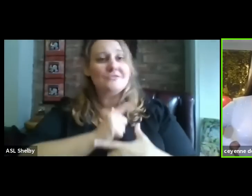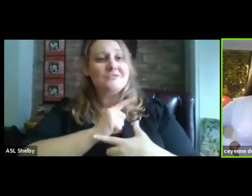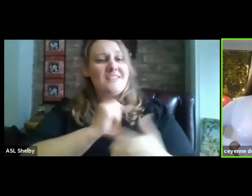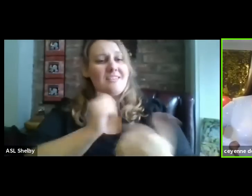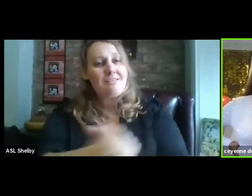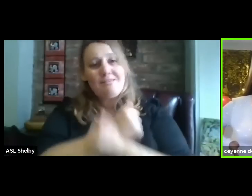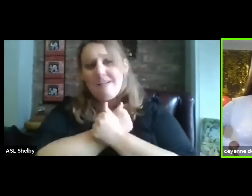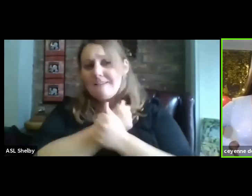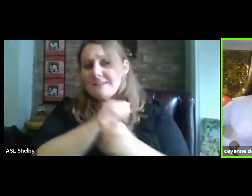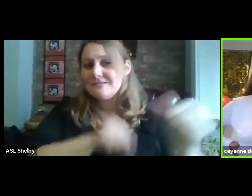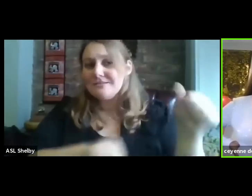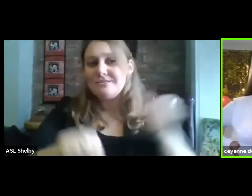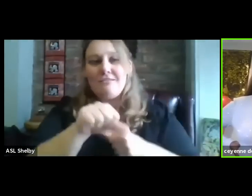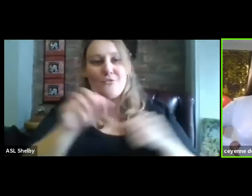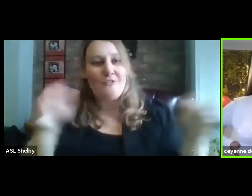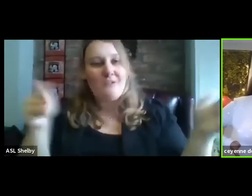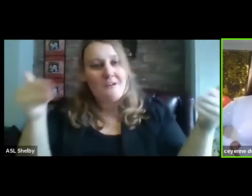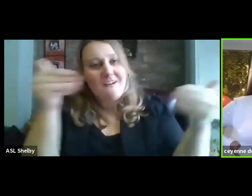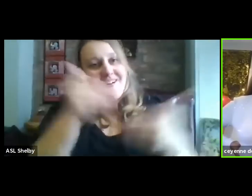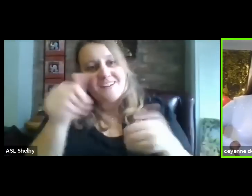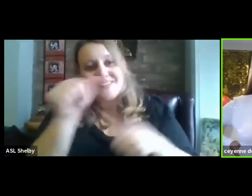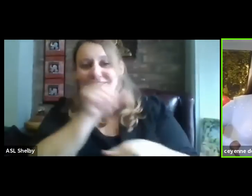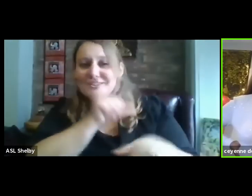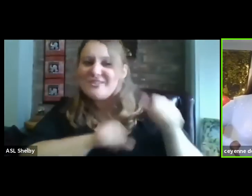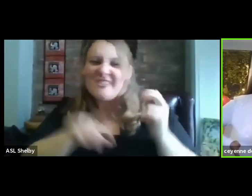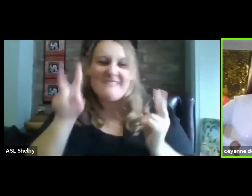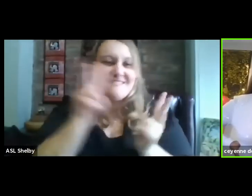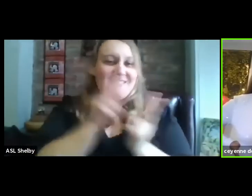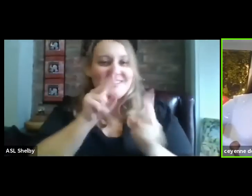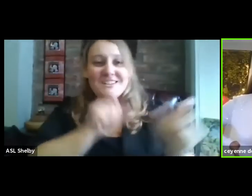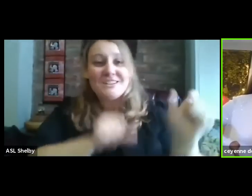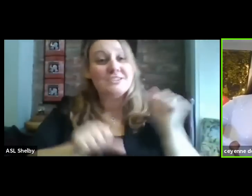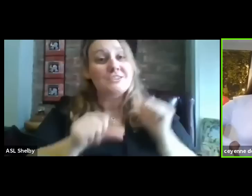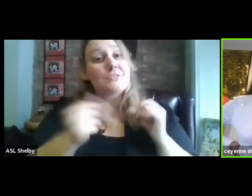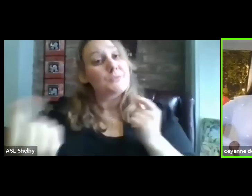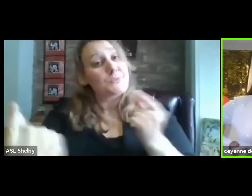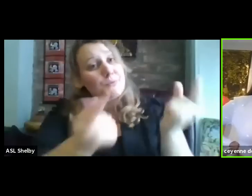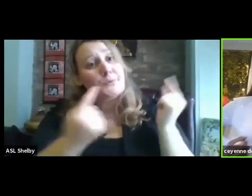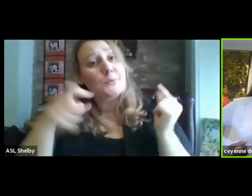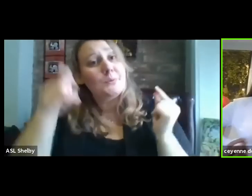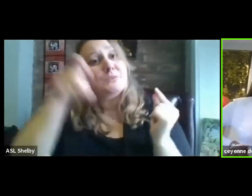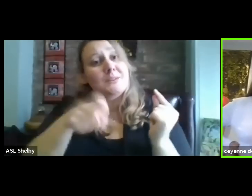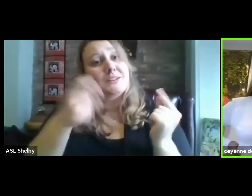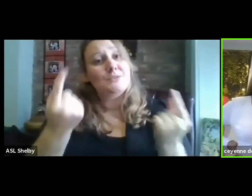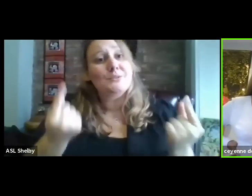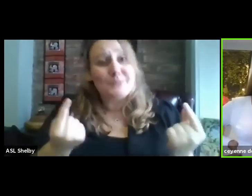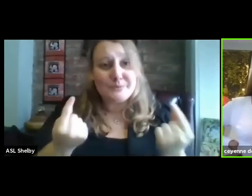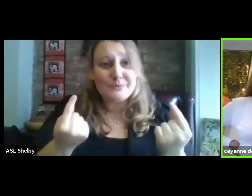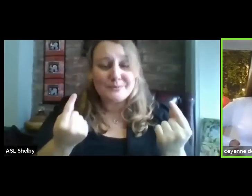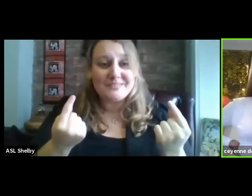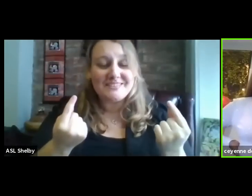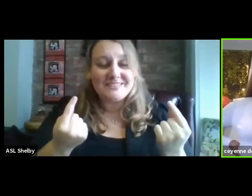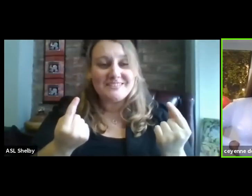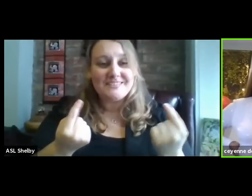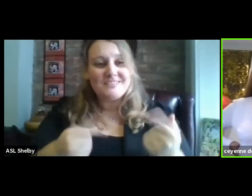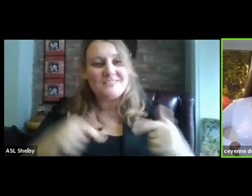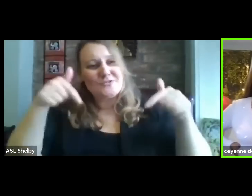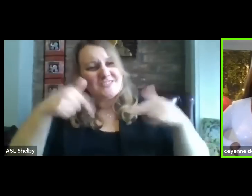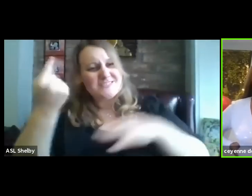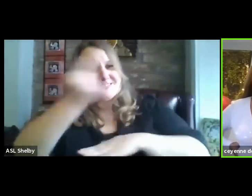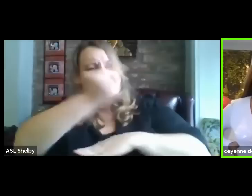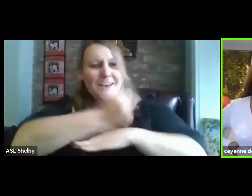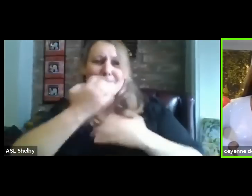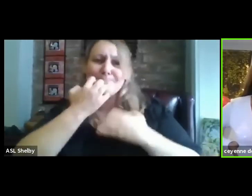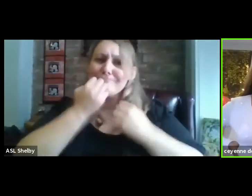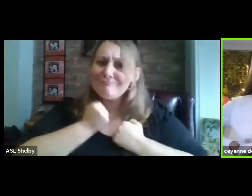hug each other, fuck each other, do what you need to do to make this day last. This is a